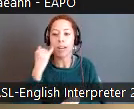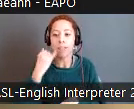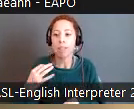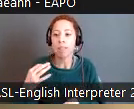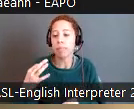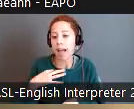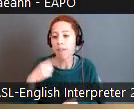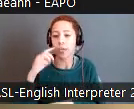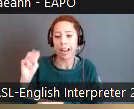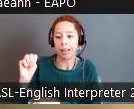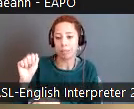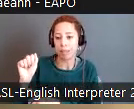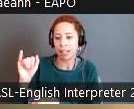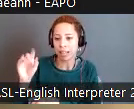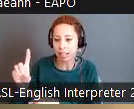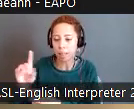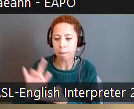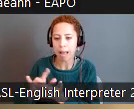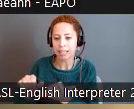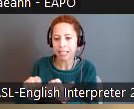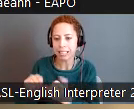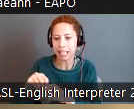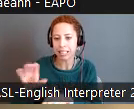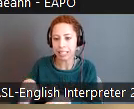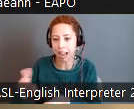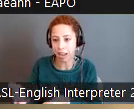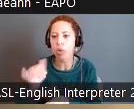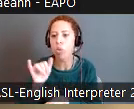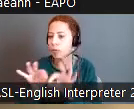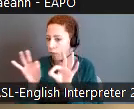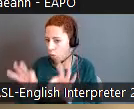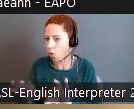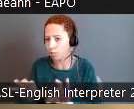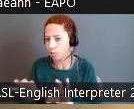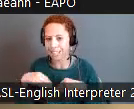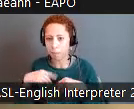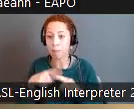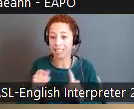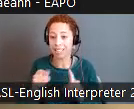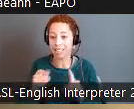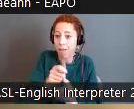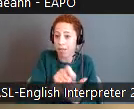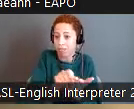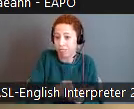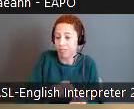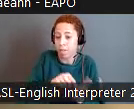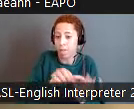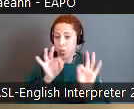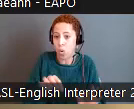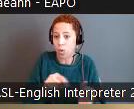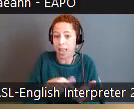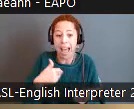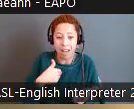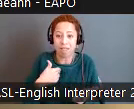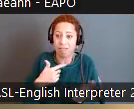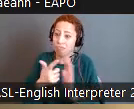dying. Those are actual forms your doctor gives you that you fill out, but a handwritten form yourself isn't going to have necessary legal